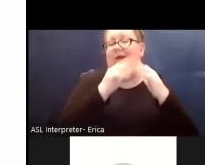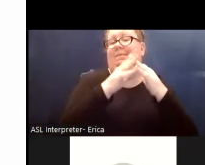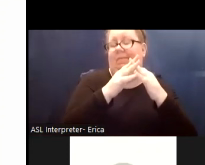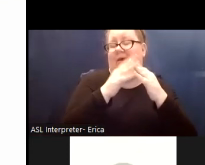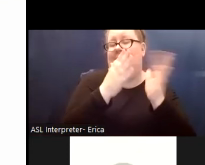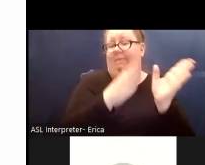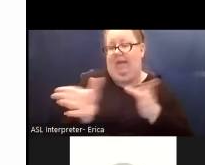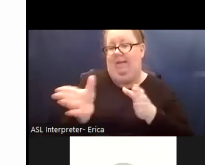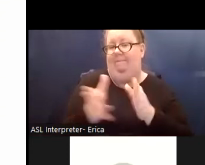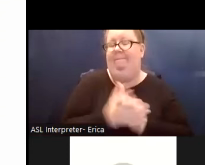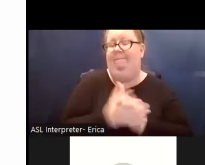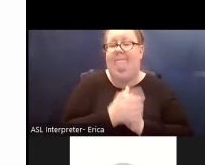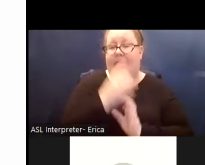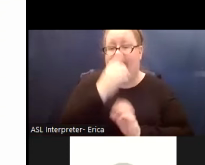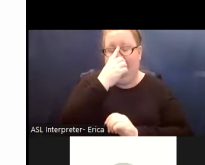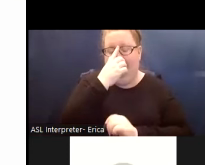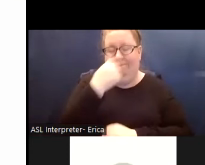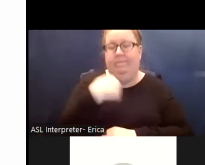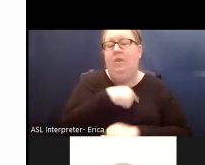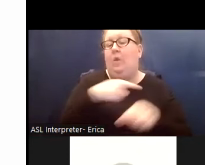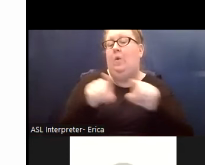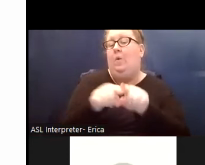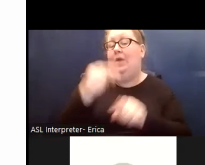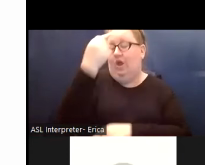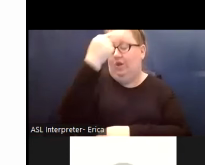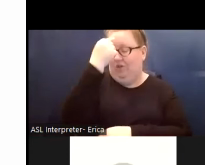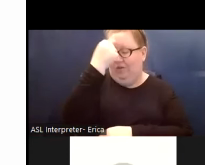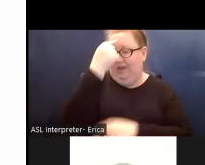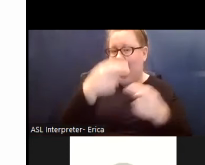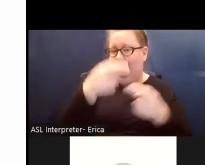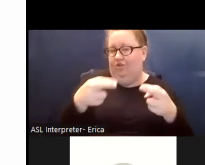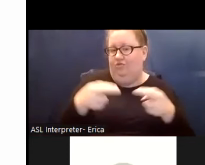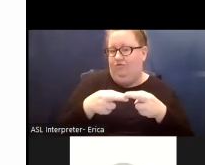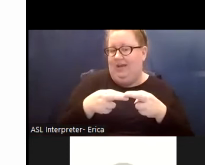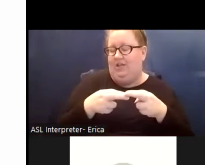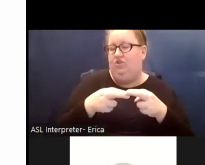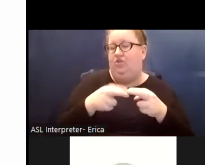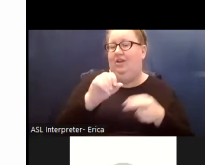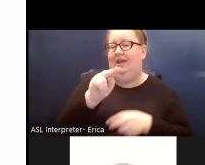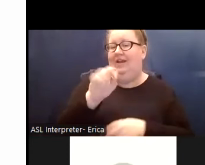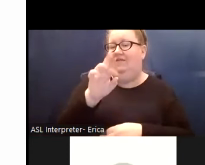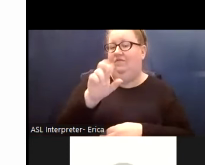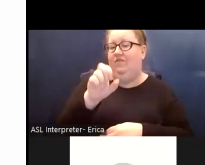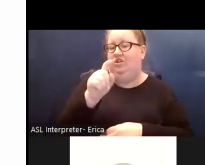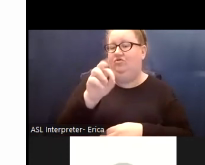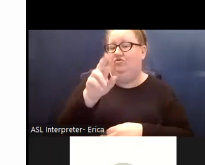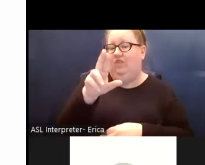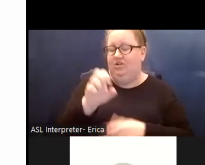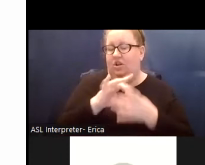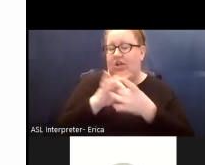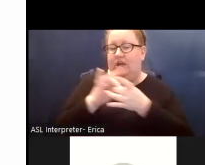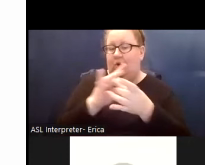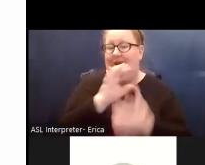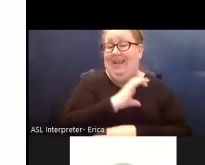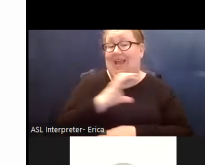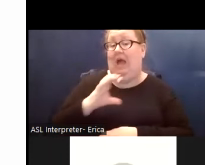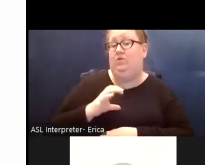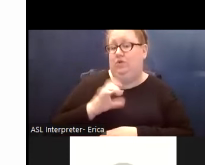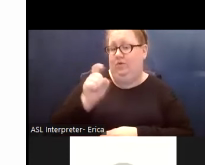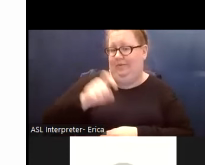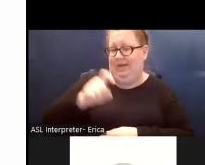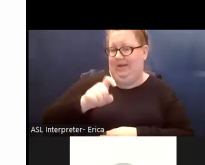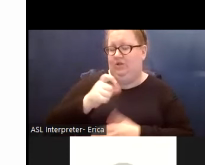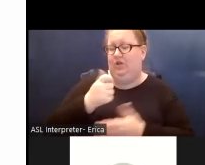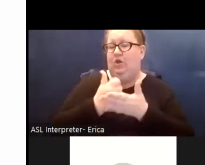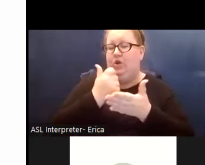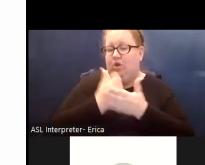plan. We also think that a regional infrastructure coordination council will be necessary to help maximize resilience